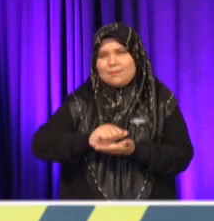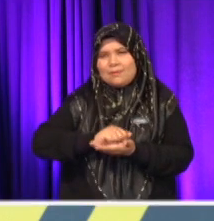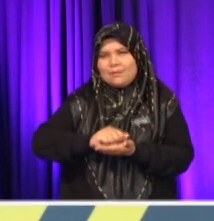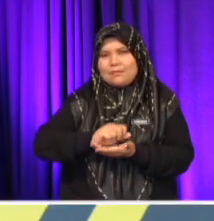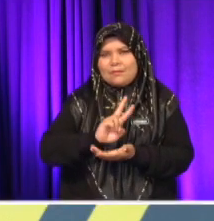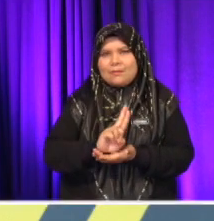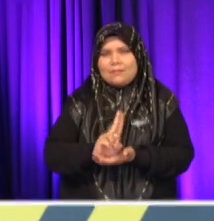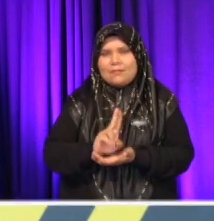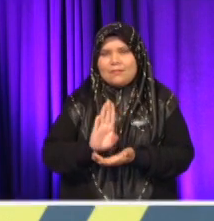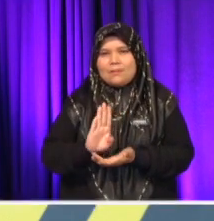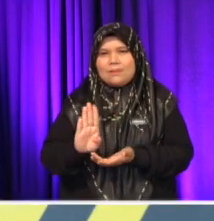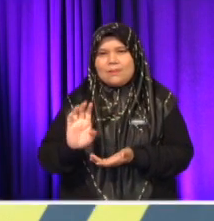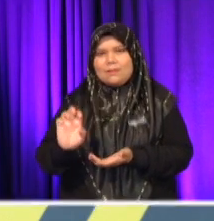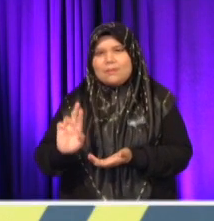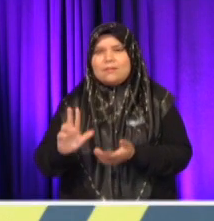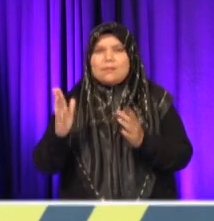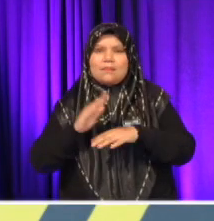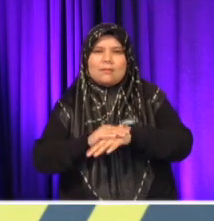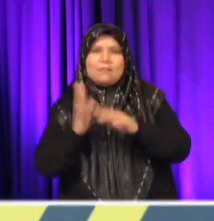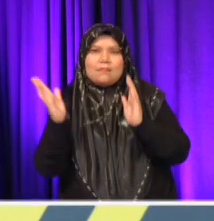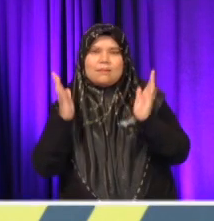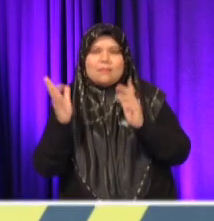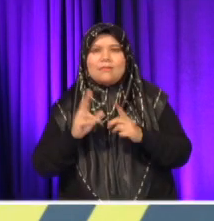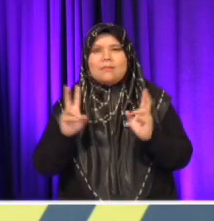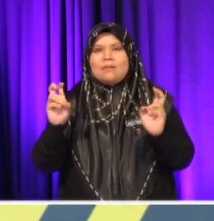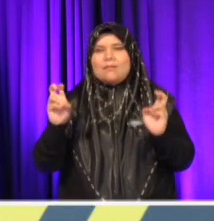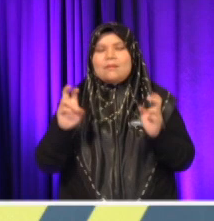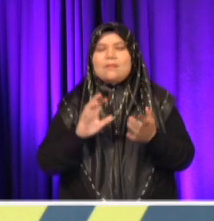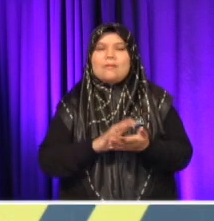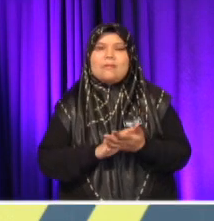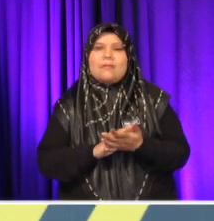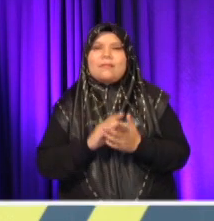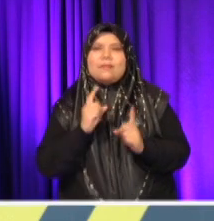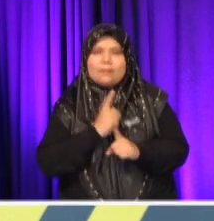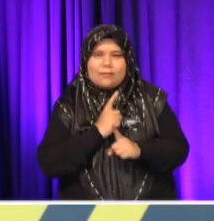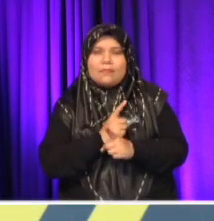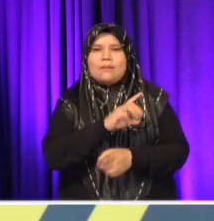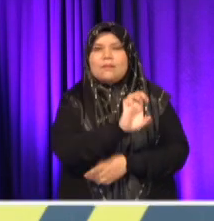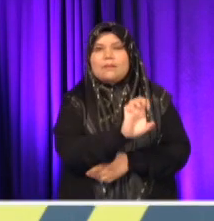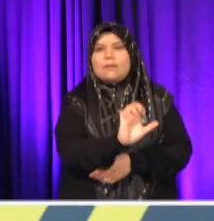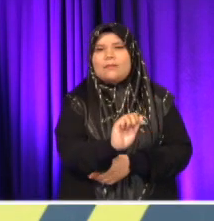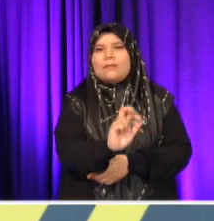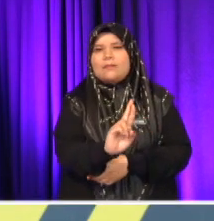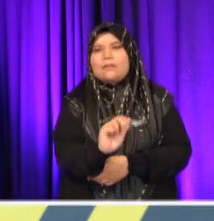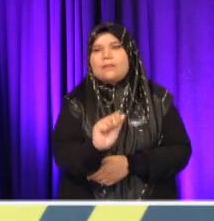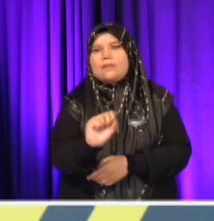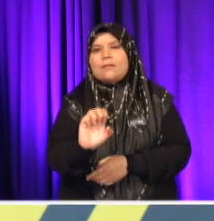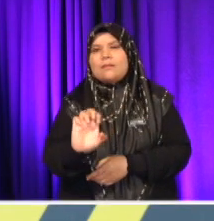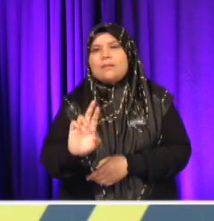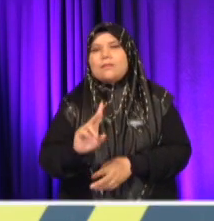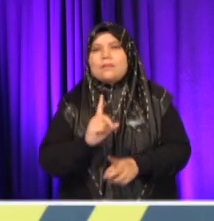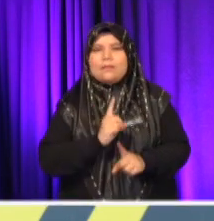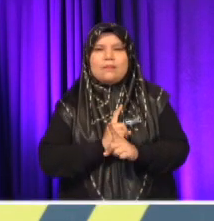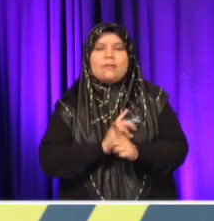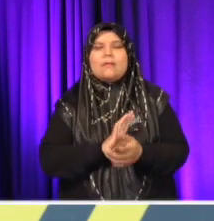mean, Yeah. everyone uses It's a rubber. Malaysian Yeah, it's a term to say Malaysian rubber. thing. Yeah. Okay, so but the eraser. correct word is eraser. Eraser, And you okay. got it right. Let's try